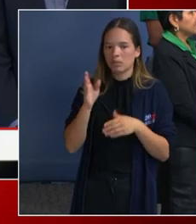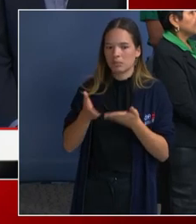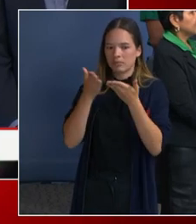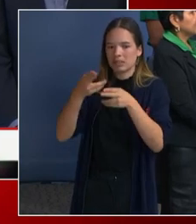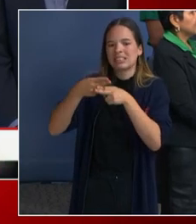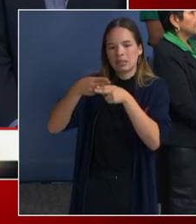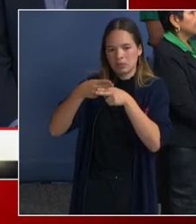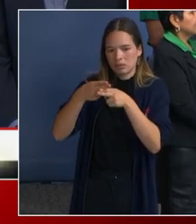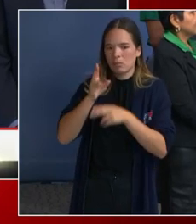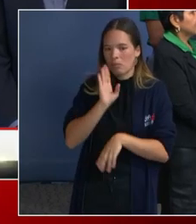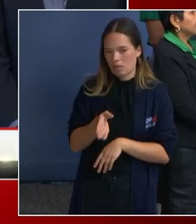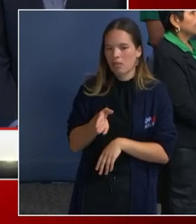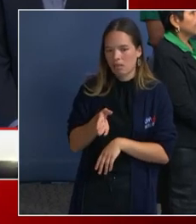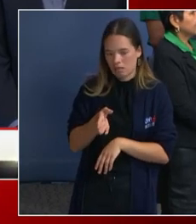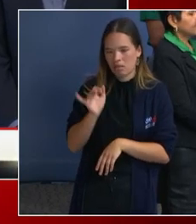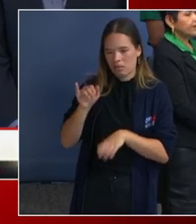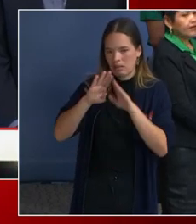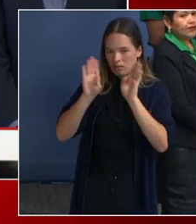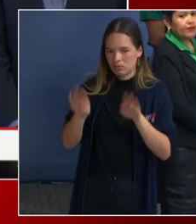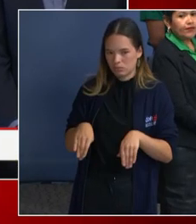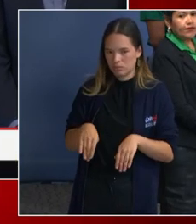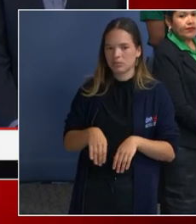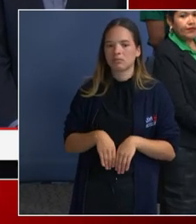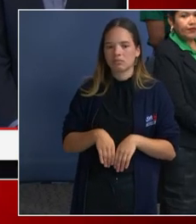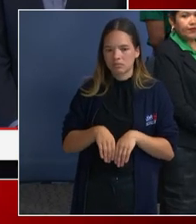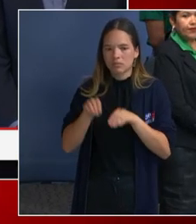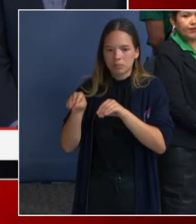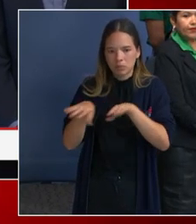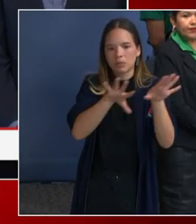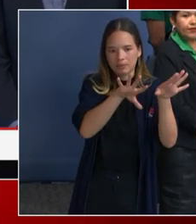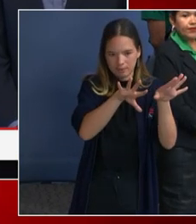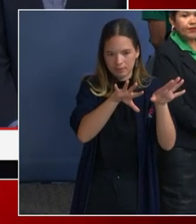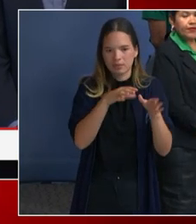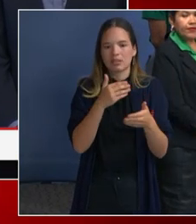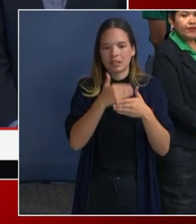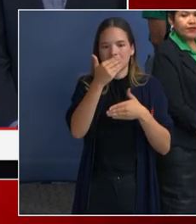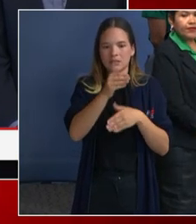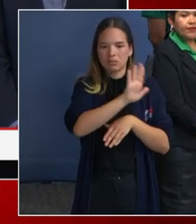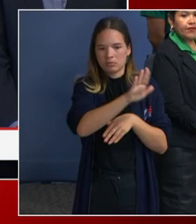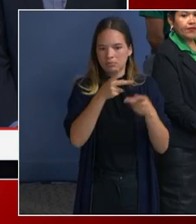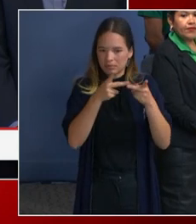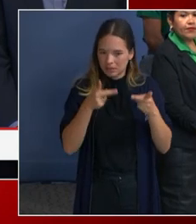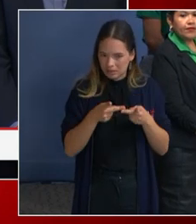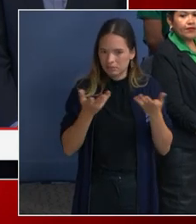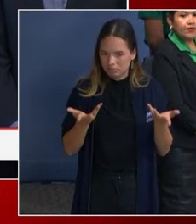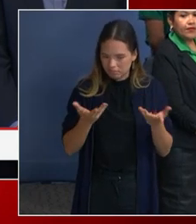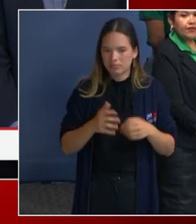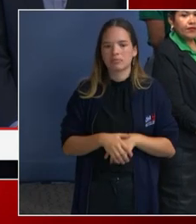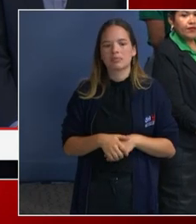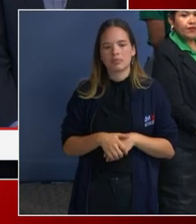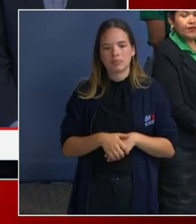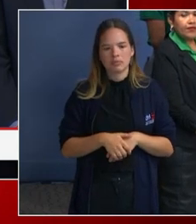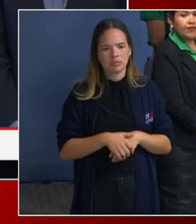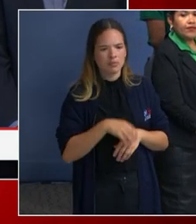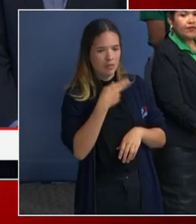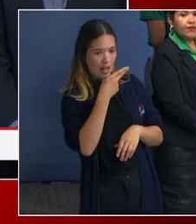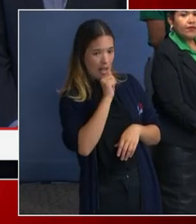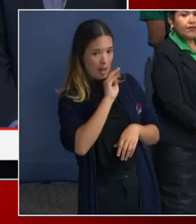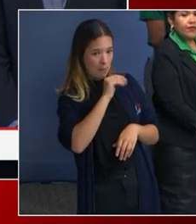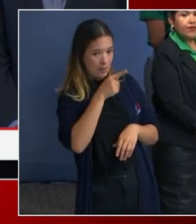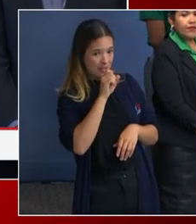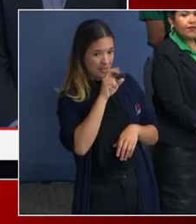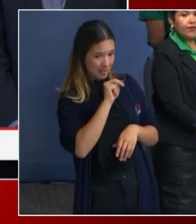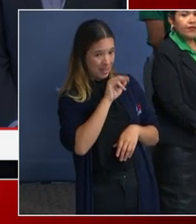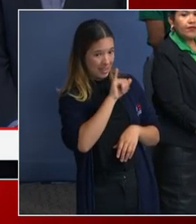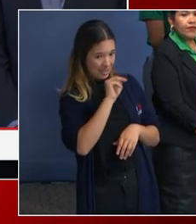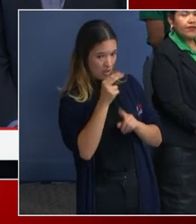are moving on to their next destinations. Are the families at Hampton Inn going to be, which is a quarantine hotel, going to be moved to Days Inn